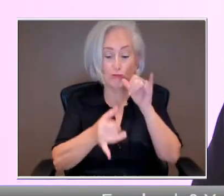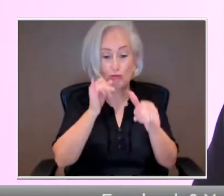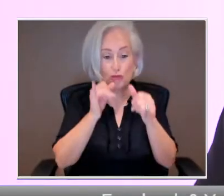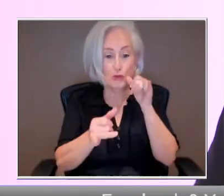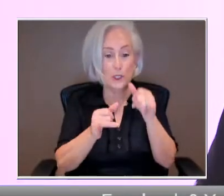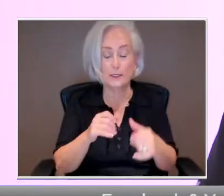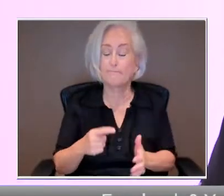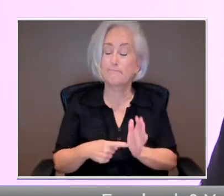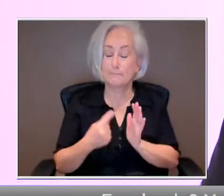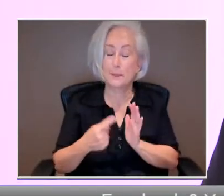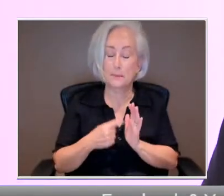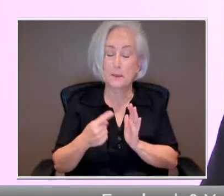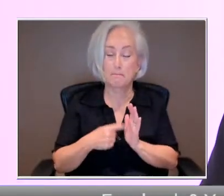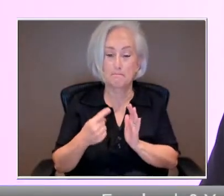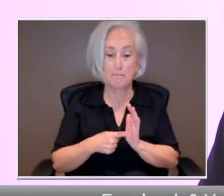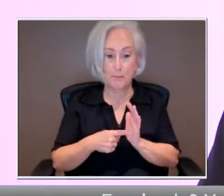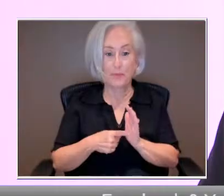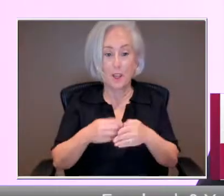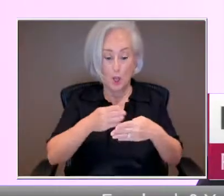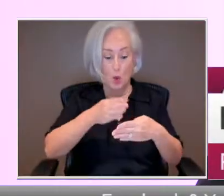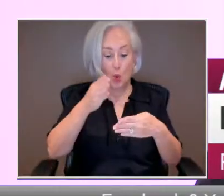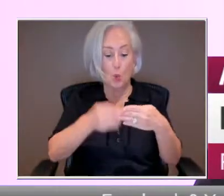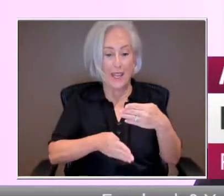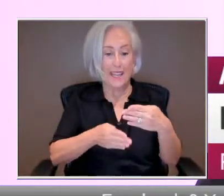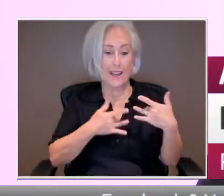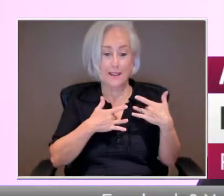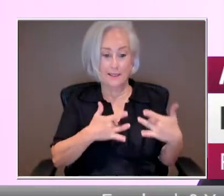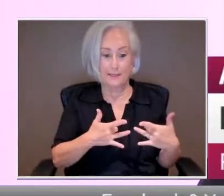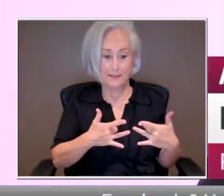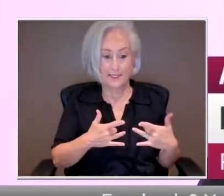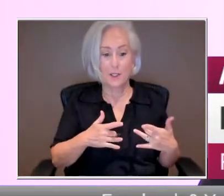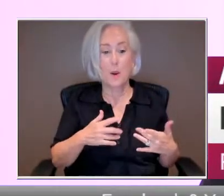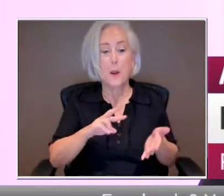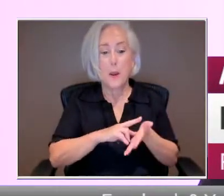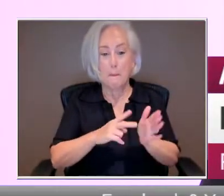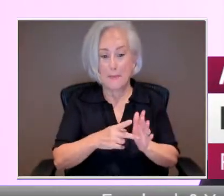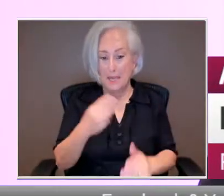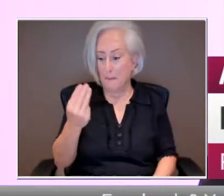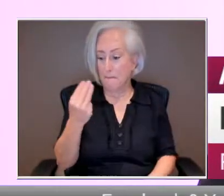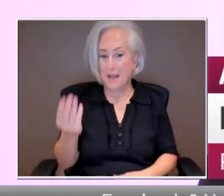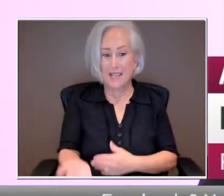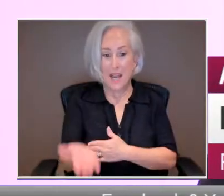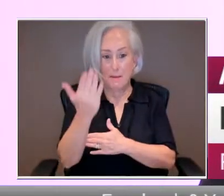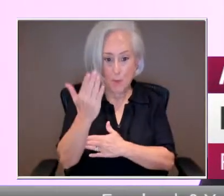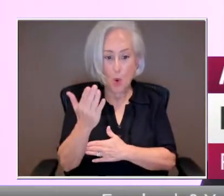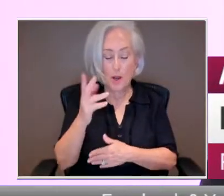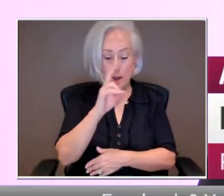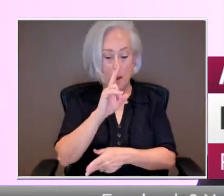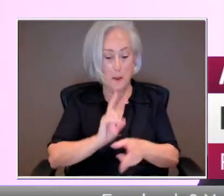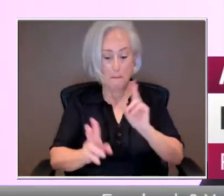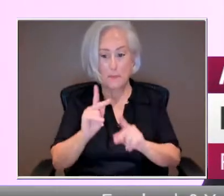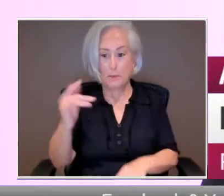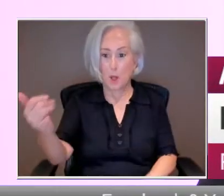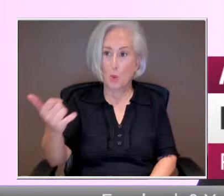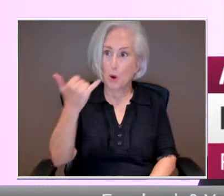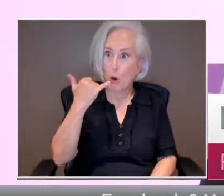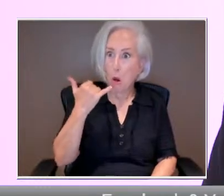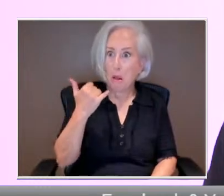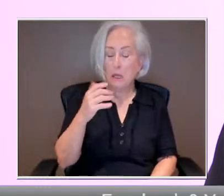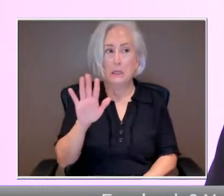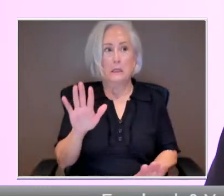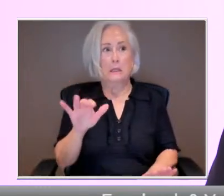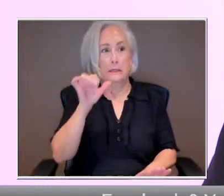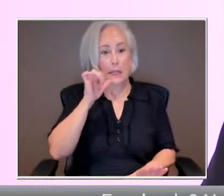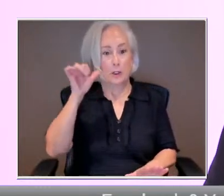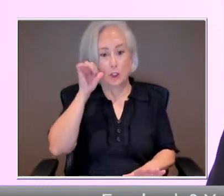Sometimes. So the weekends are a big one. So like on Monday morning, we'll have a lot of patients call and say, you know, I had a couple episodes yesterday. And I was like, okay, what were you doing